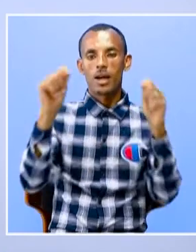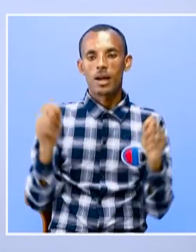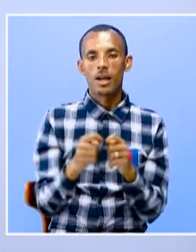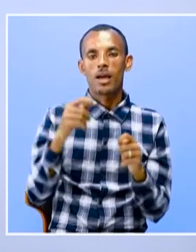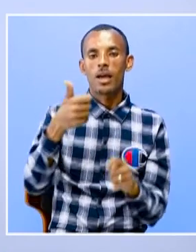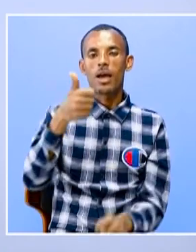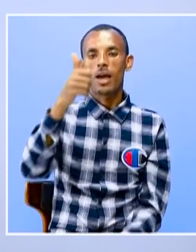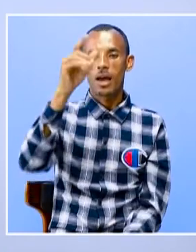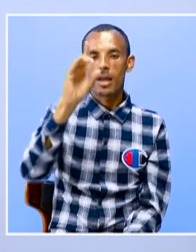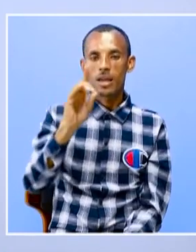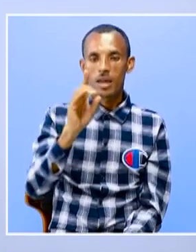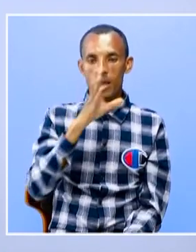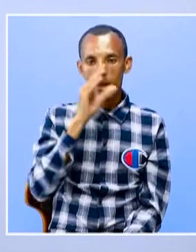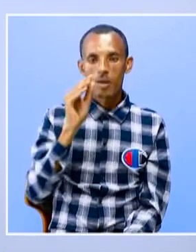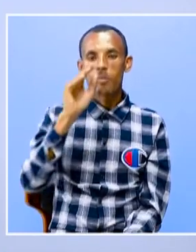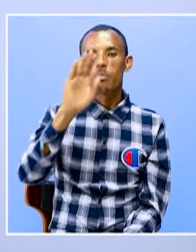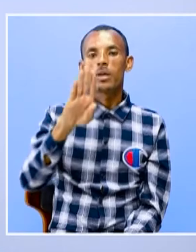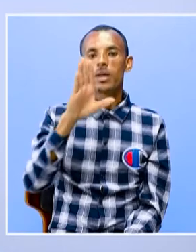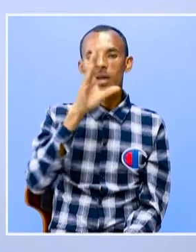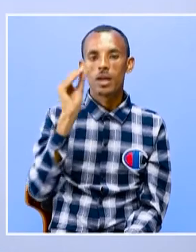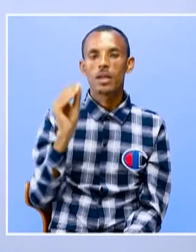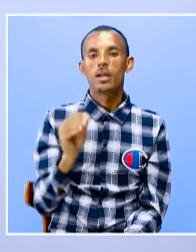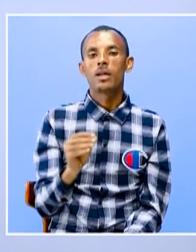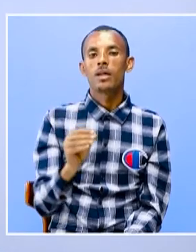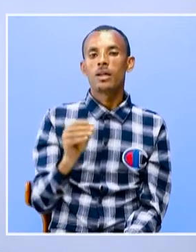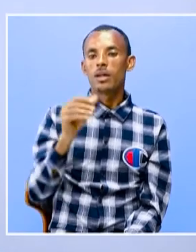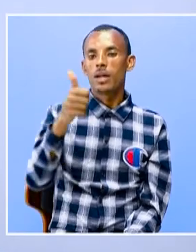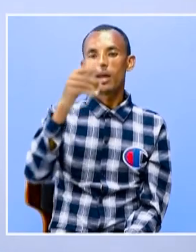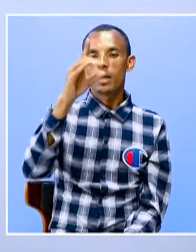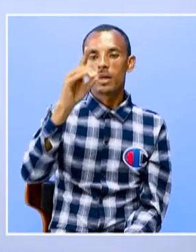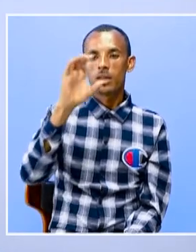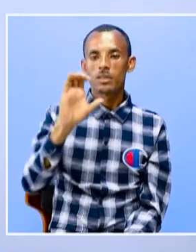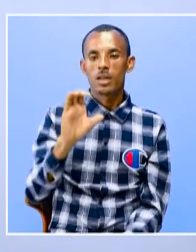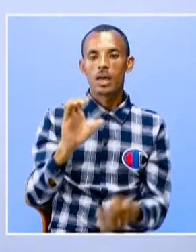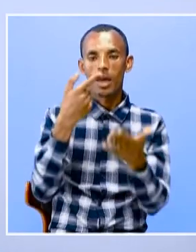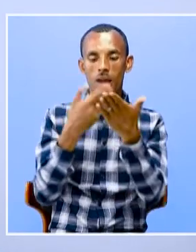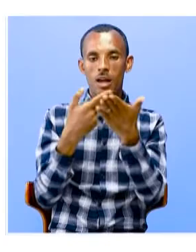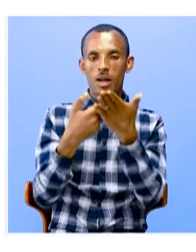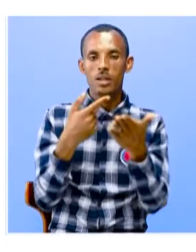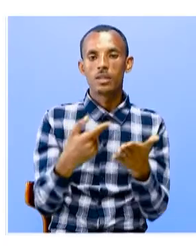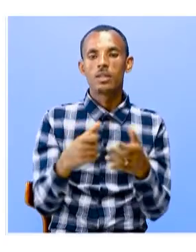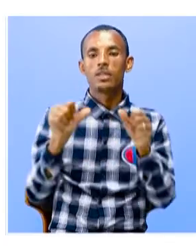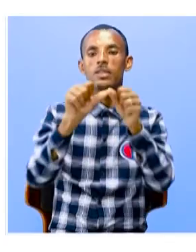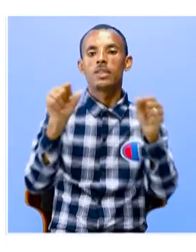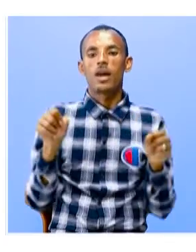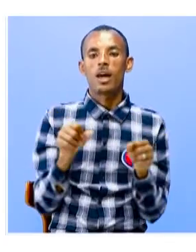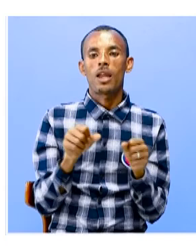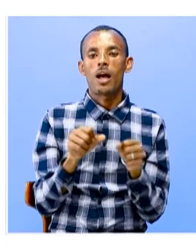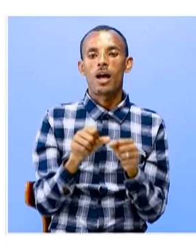ADB and triangle ADC. So here the area